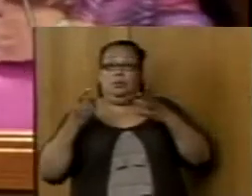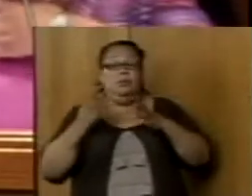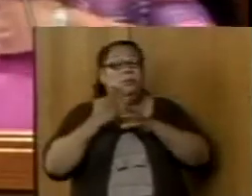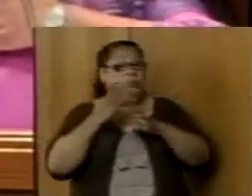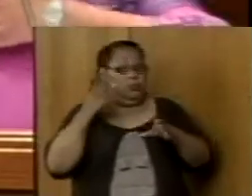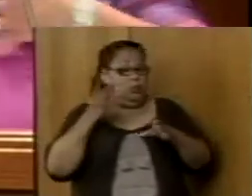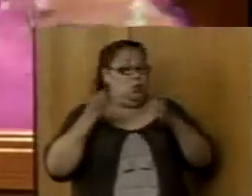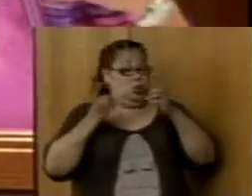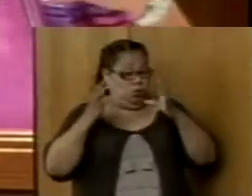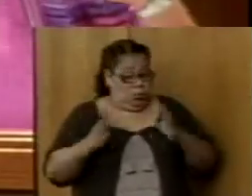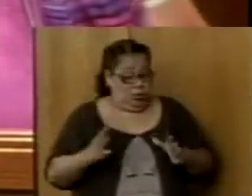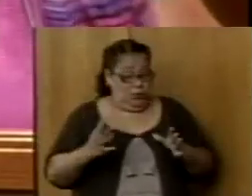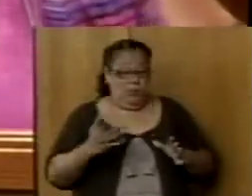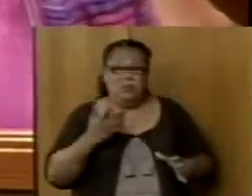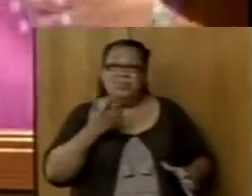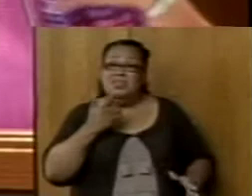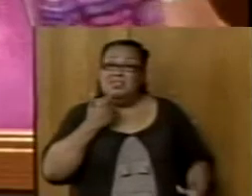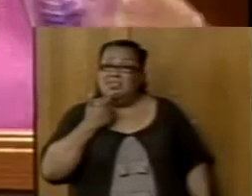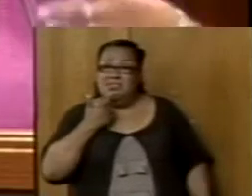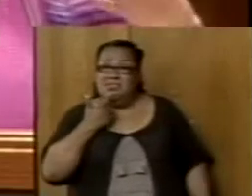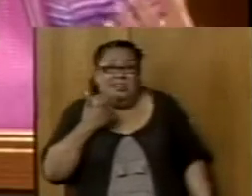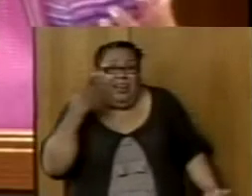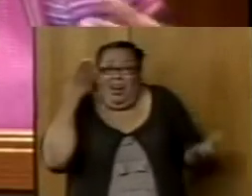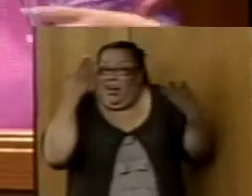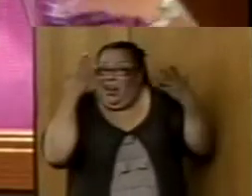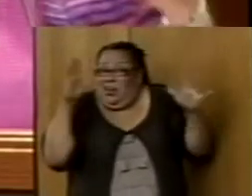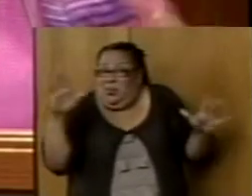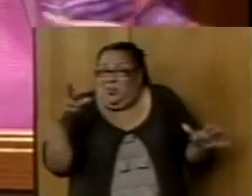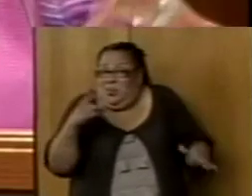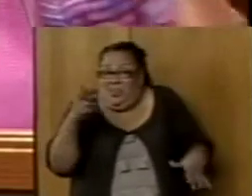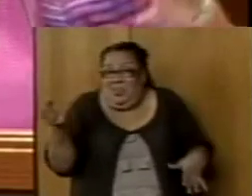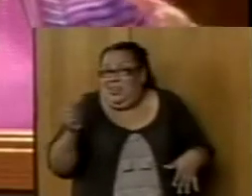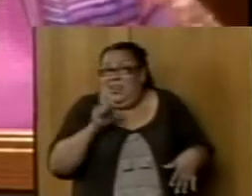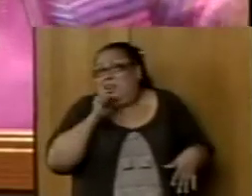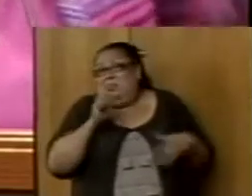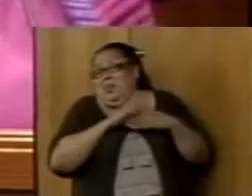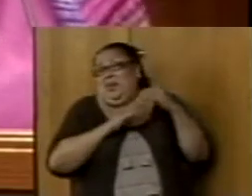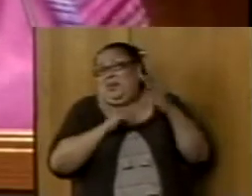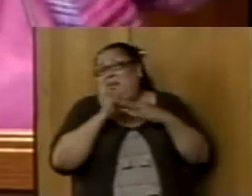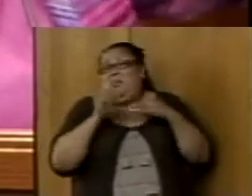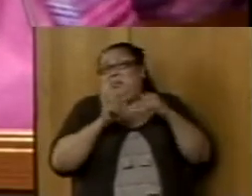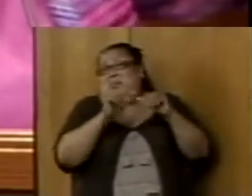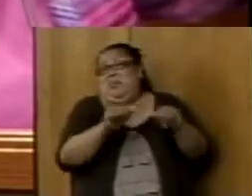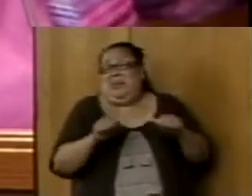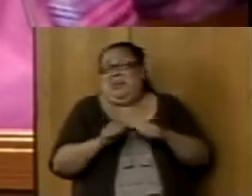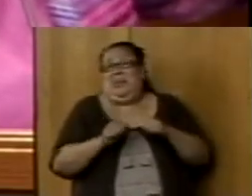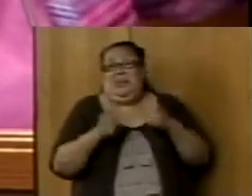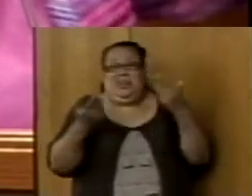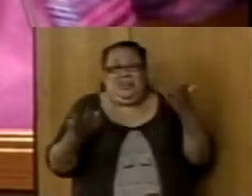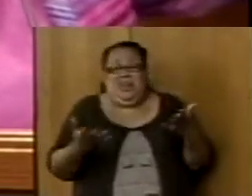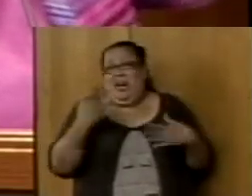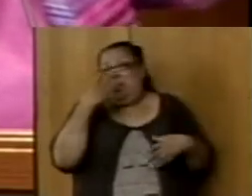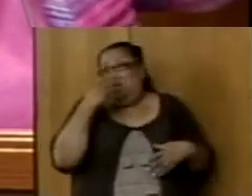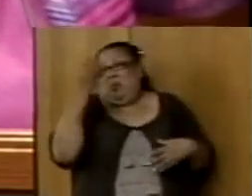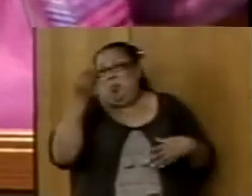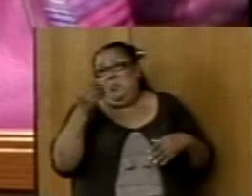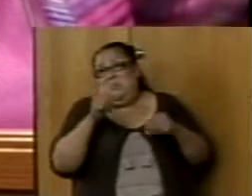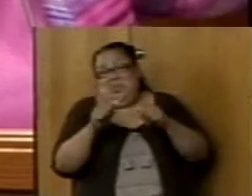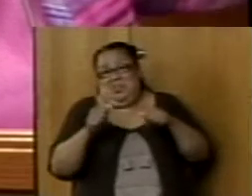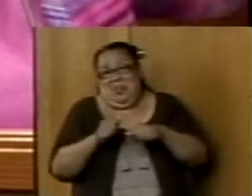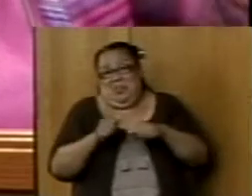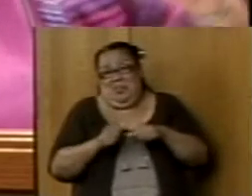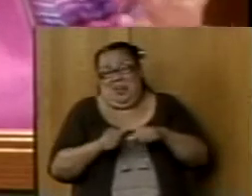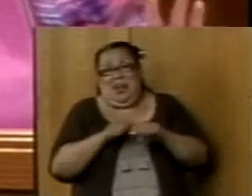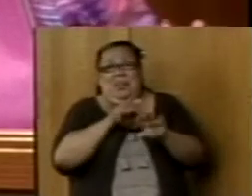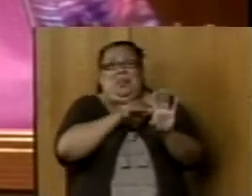driver says to them, well, I don't know the Hannah. I'm not comfortable driving that area. I know Lopez area like the back of